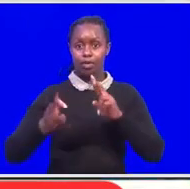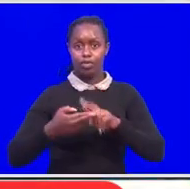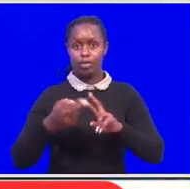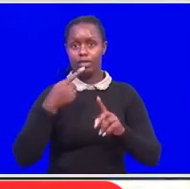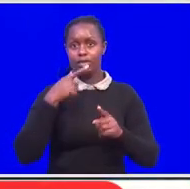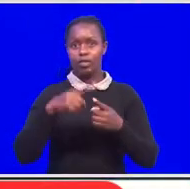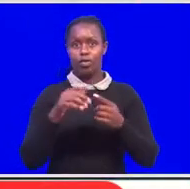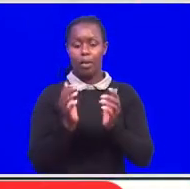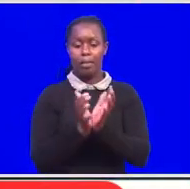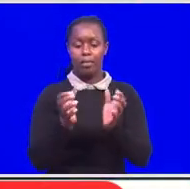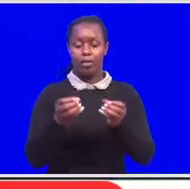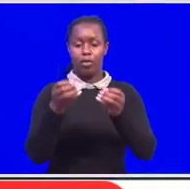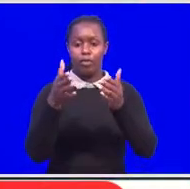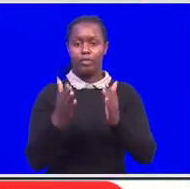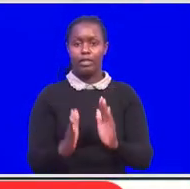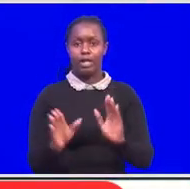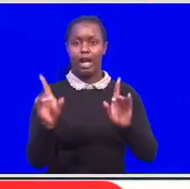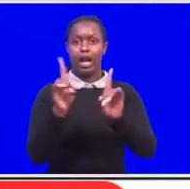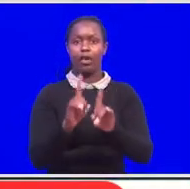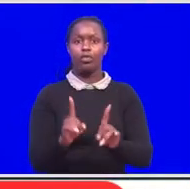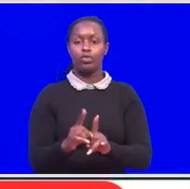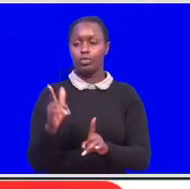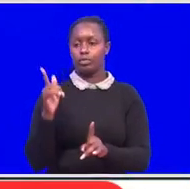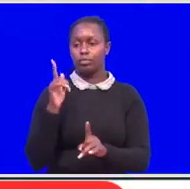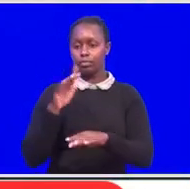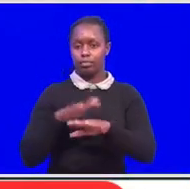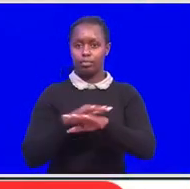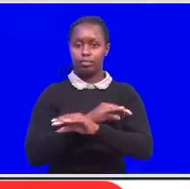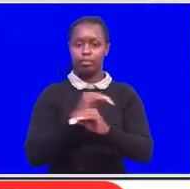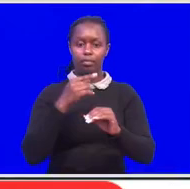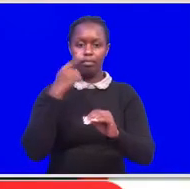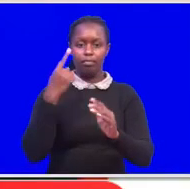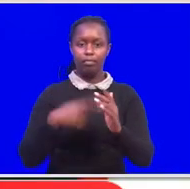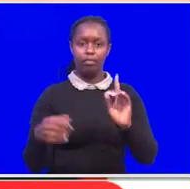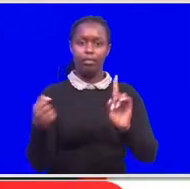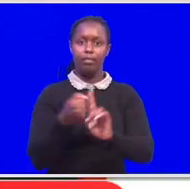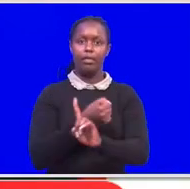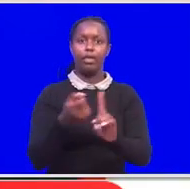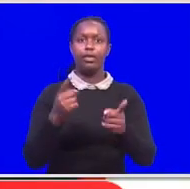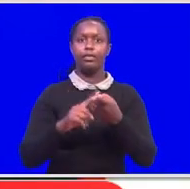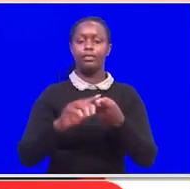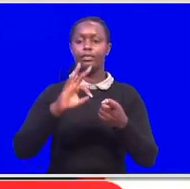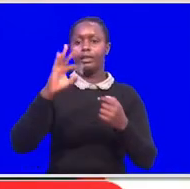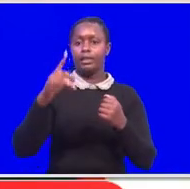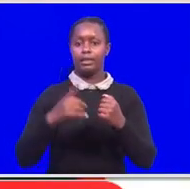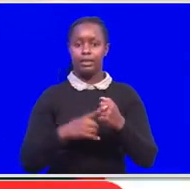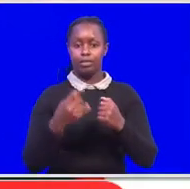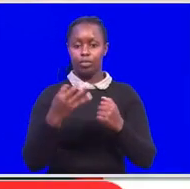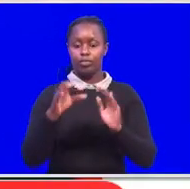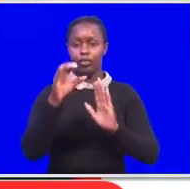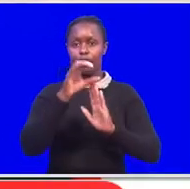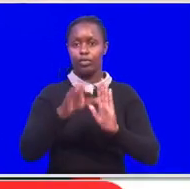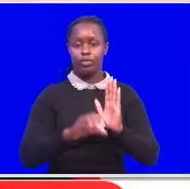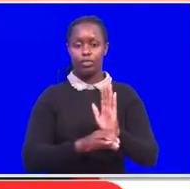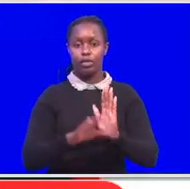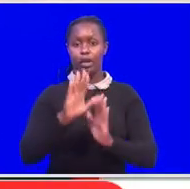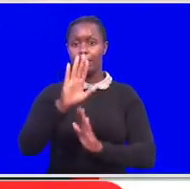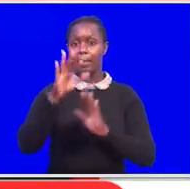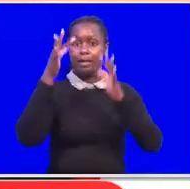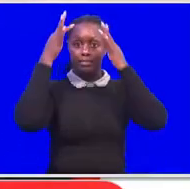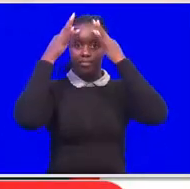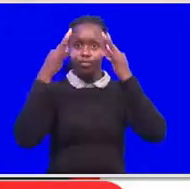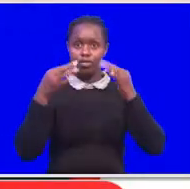public officer irregular and unlawful, terming it a violation of Chapter 6 of the Constitution. In his ruling delivered